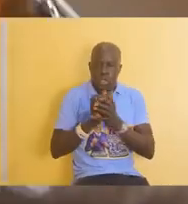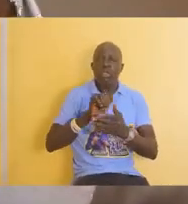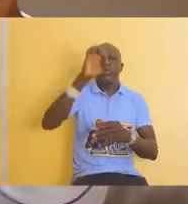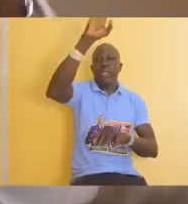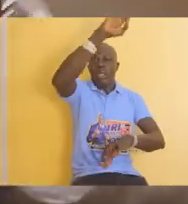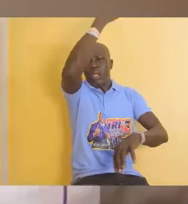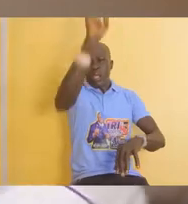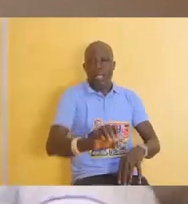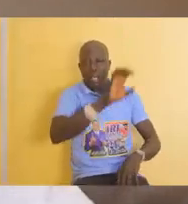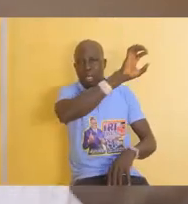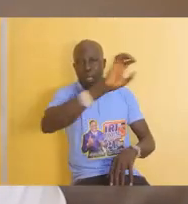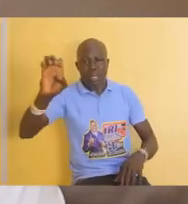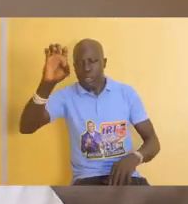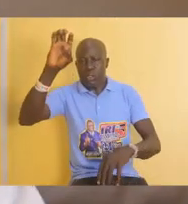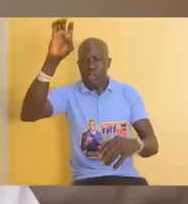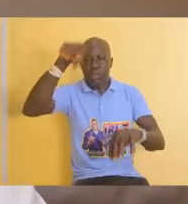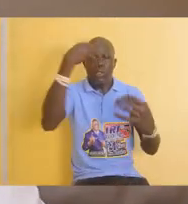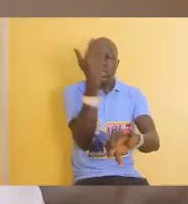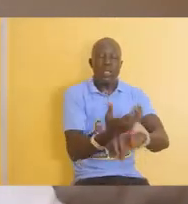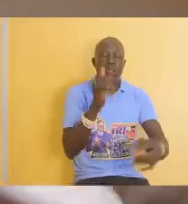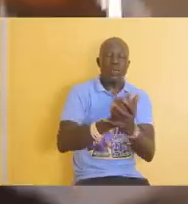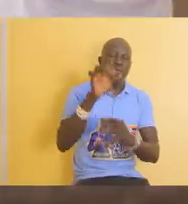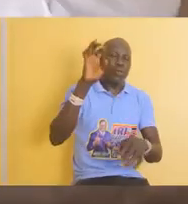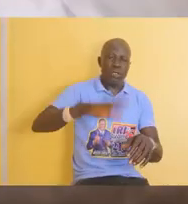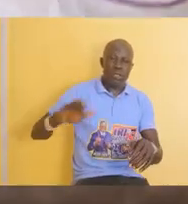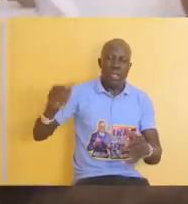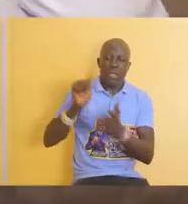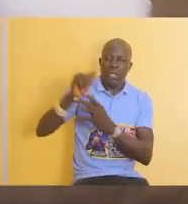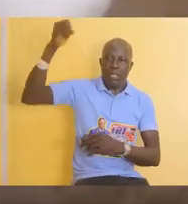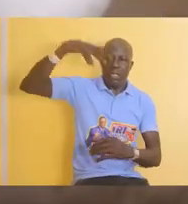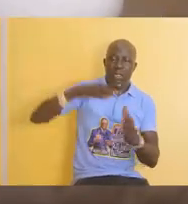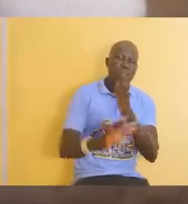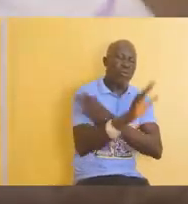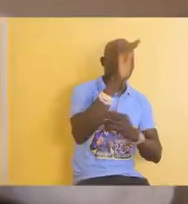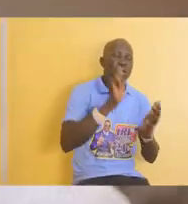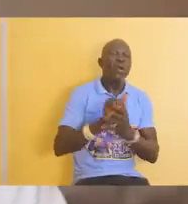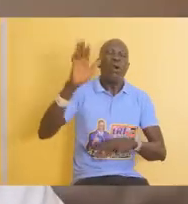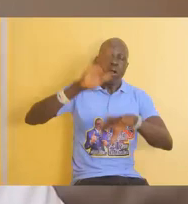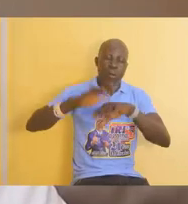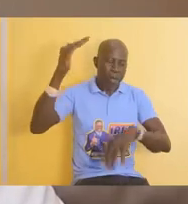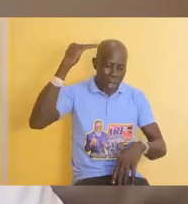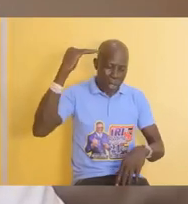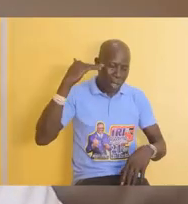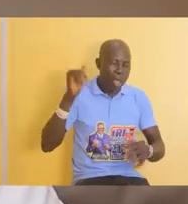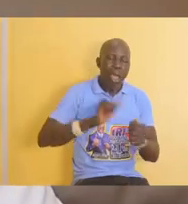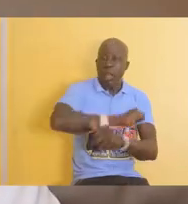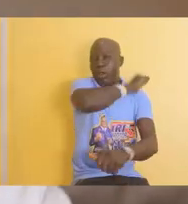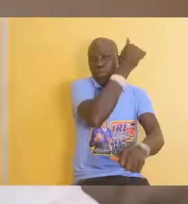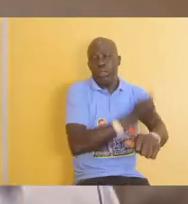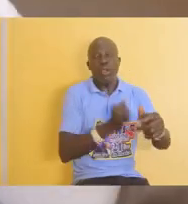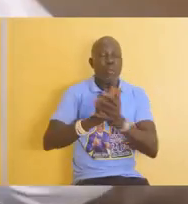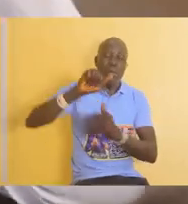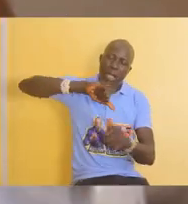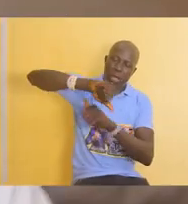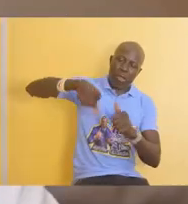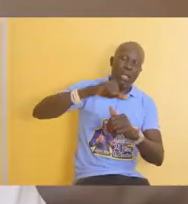Mommy, just a mess of mine. Case to what I have yes. Before your children. The power of fairness. Through his grace on my head. I show and the choice